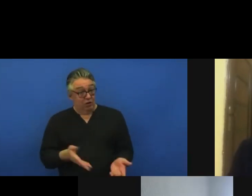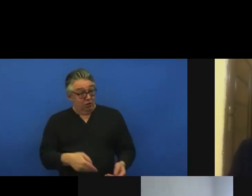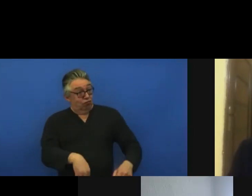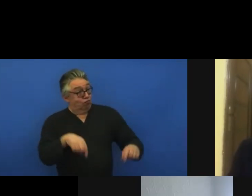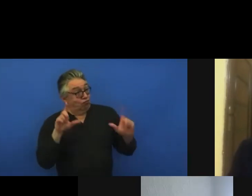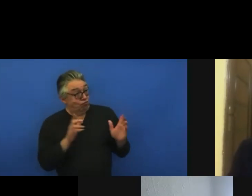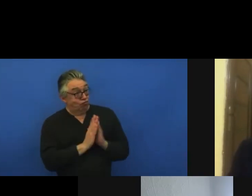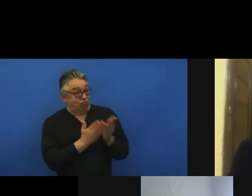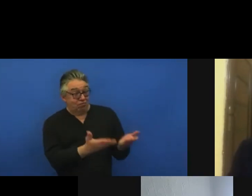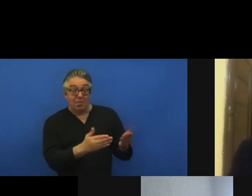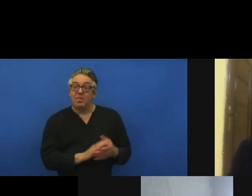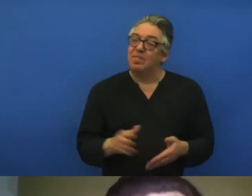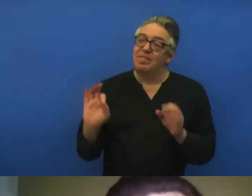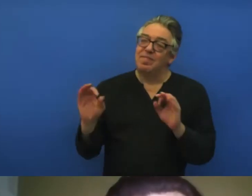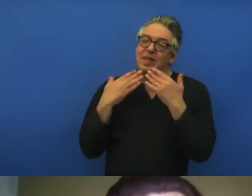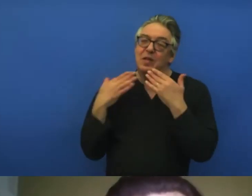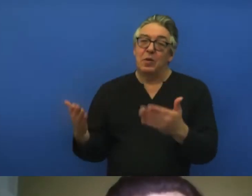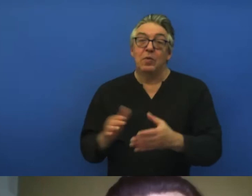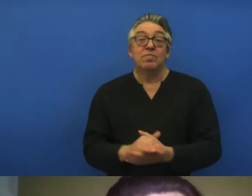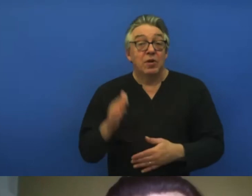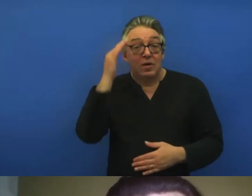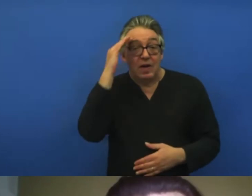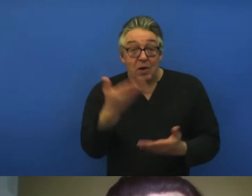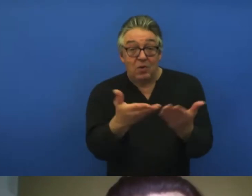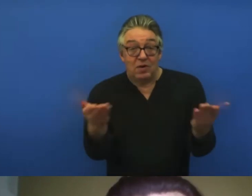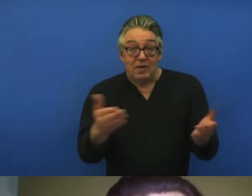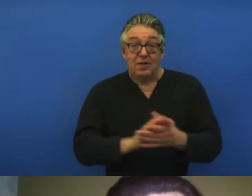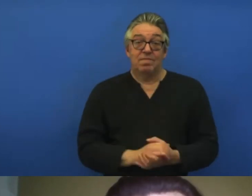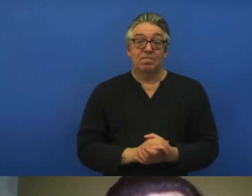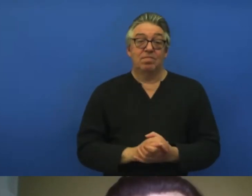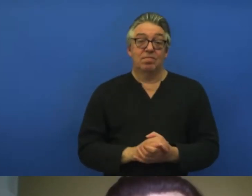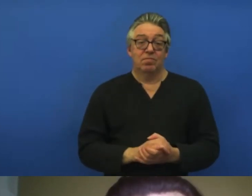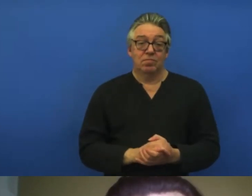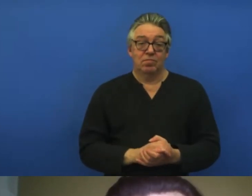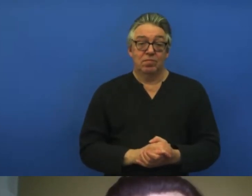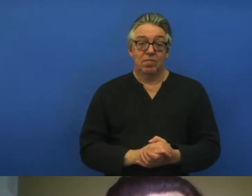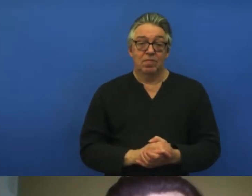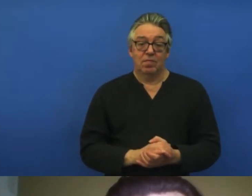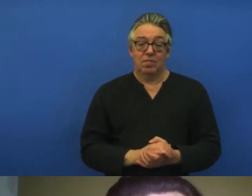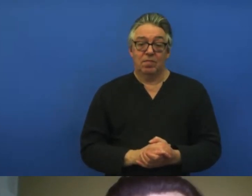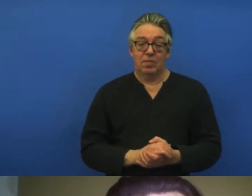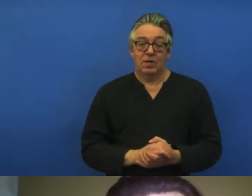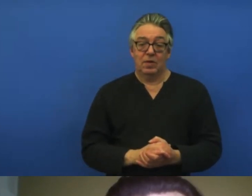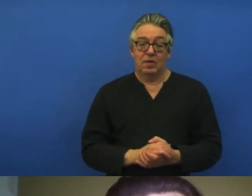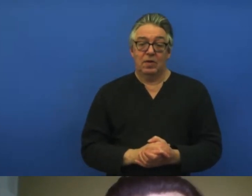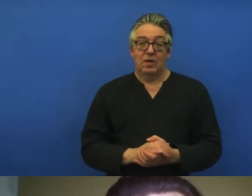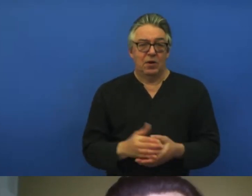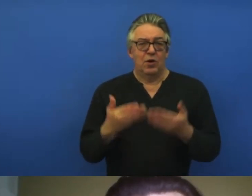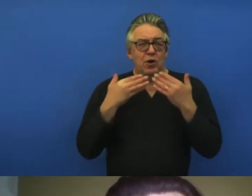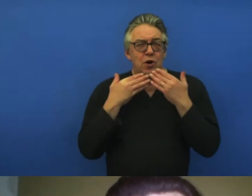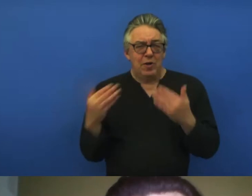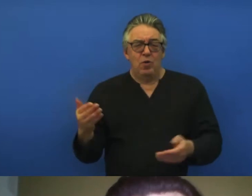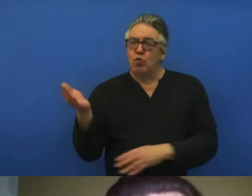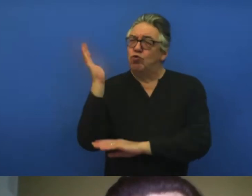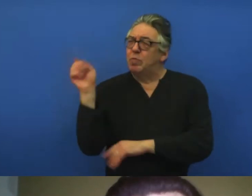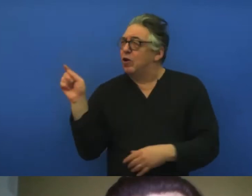Thank you, Ahmed. Good day, everyone. And thank you, Sasha, for the great message. And thank you, all speakers, for the